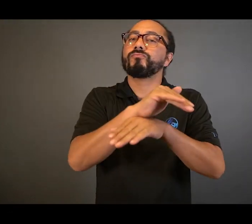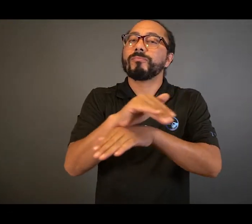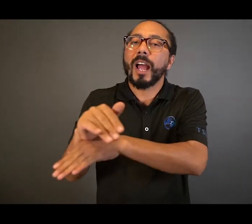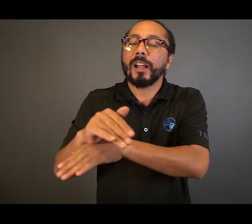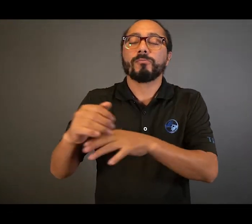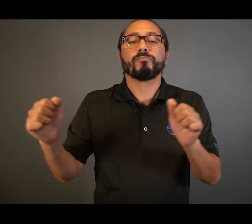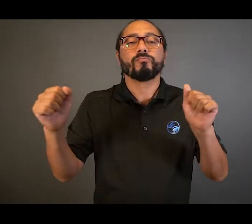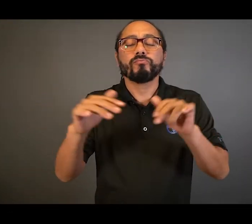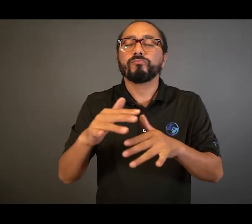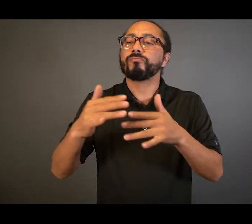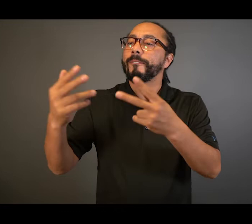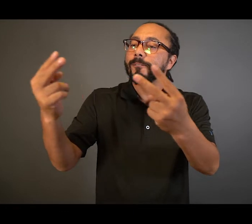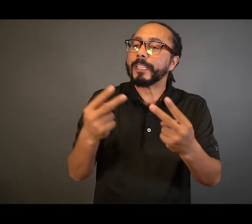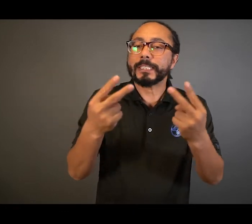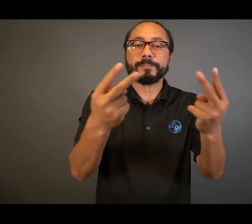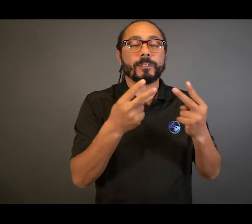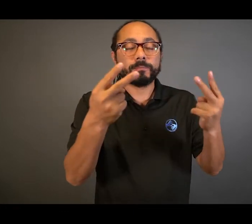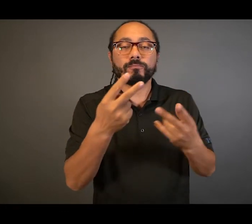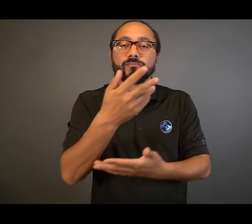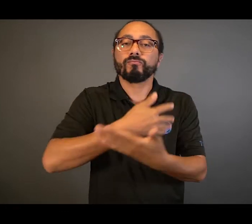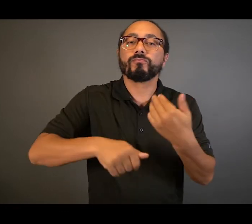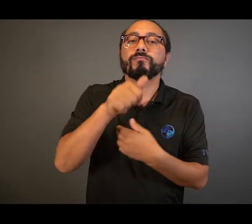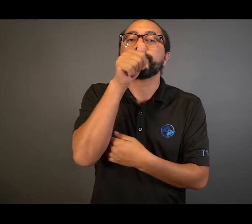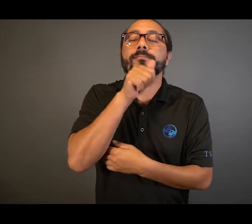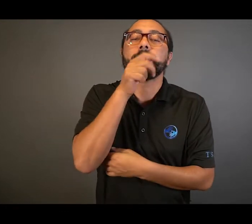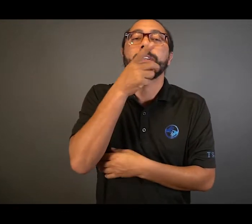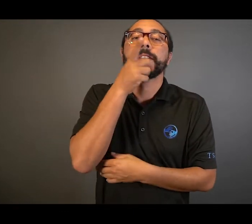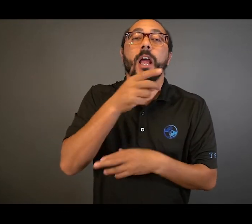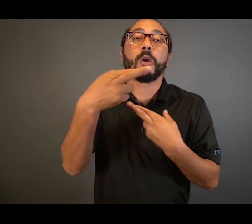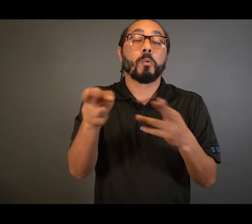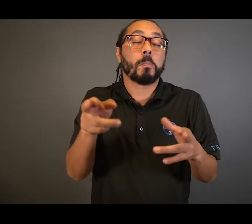evening, to receive company, and perhaps